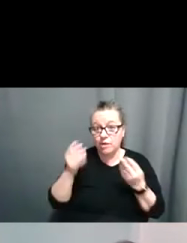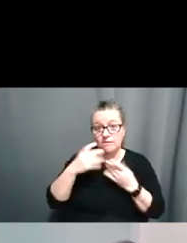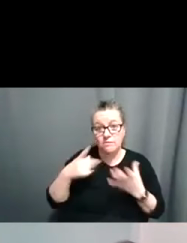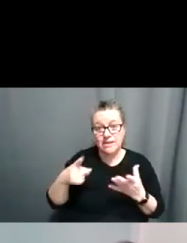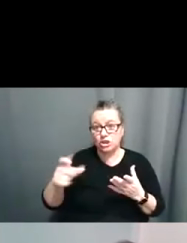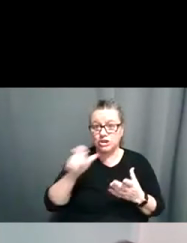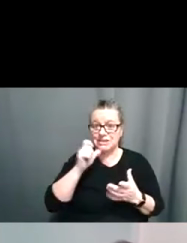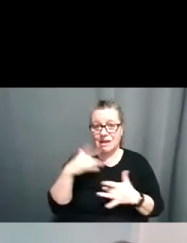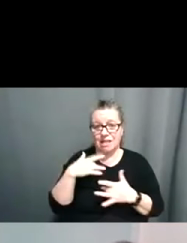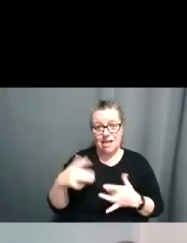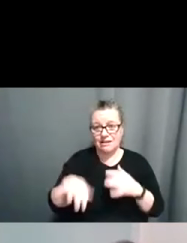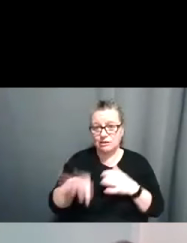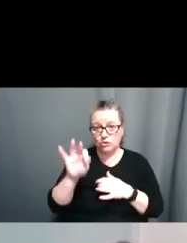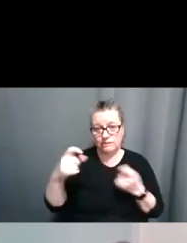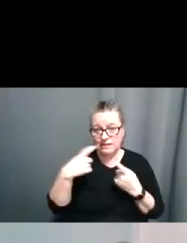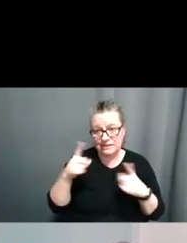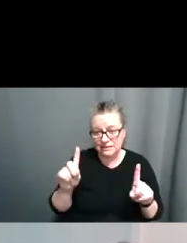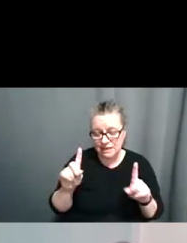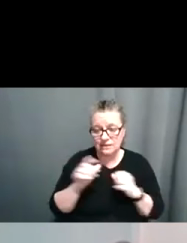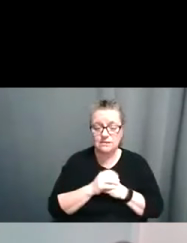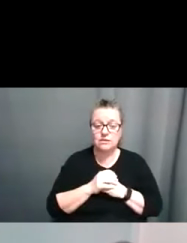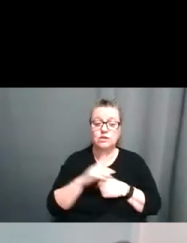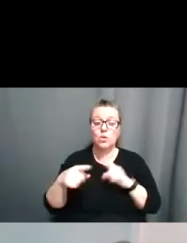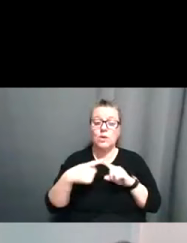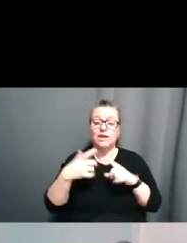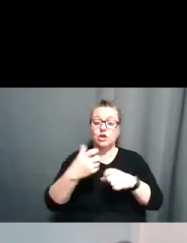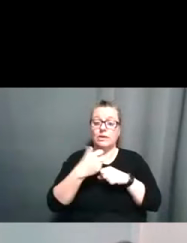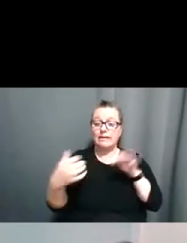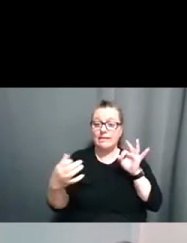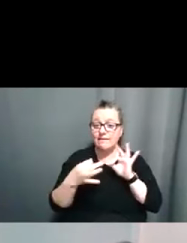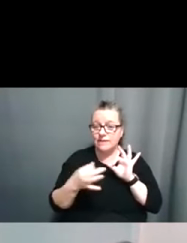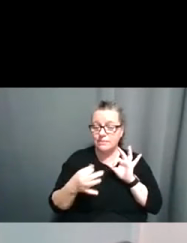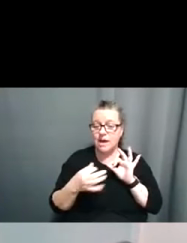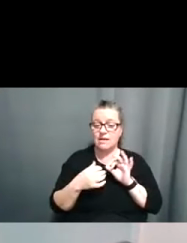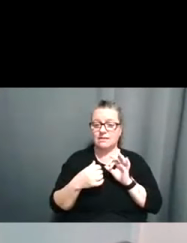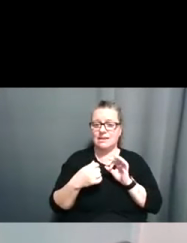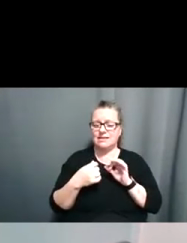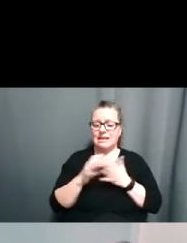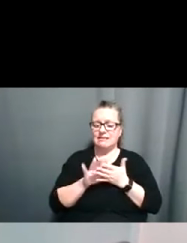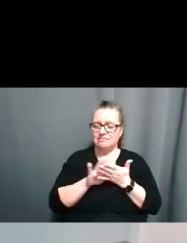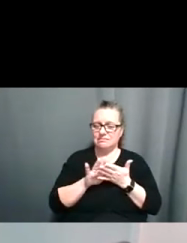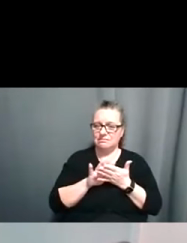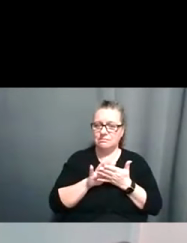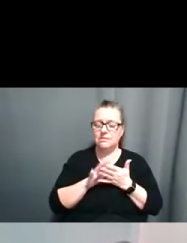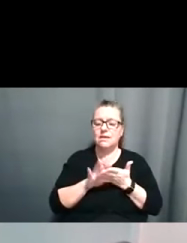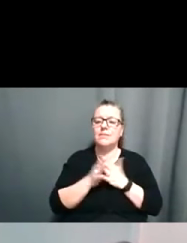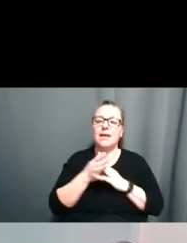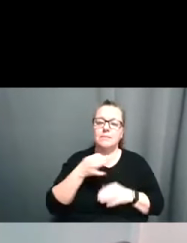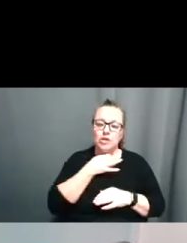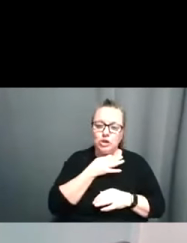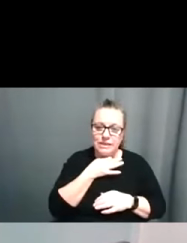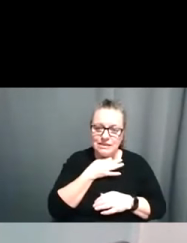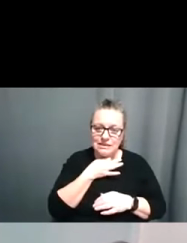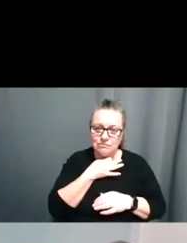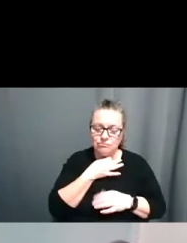unlikely to find success. So when you get that feedback that's little more than a label, get curious.